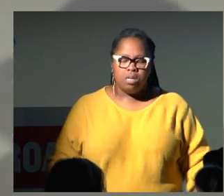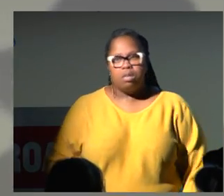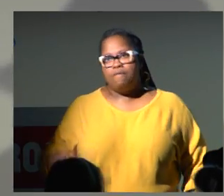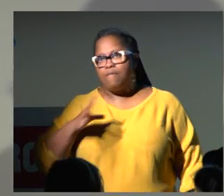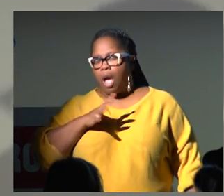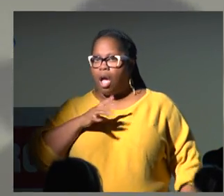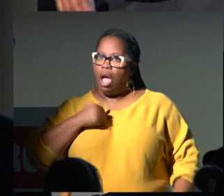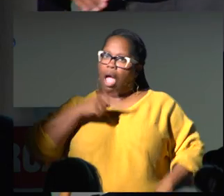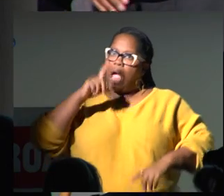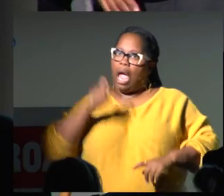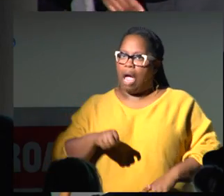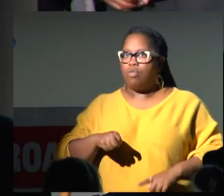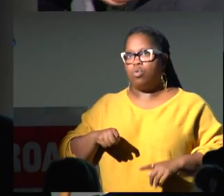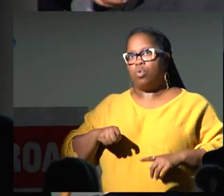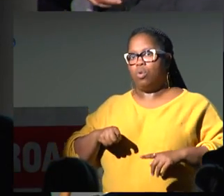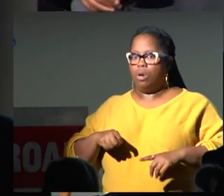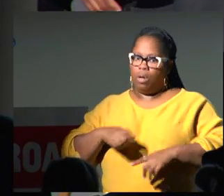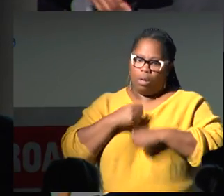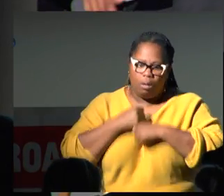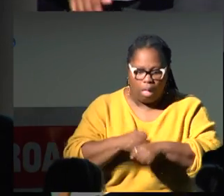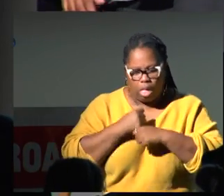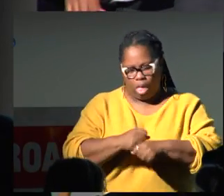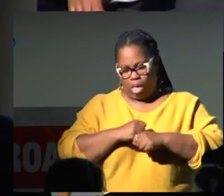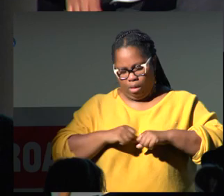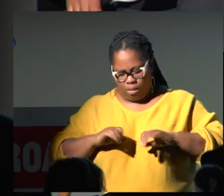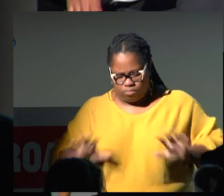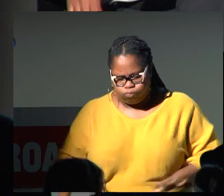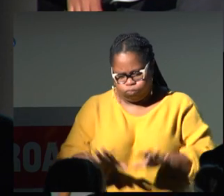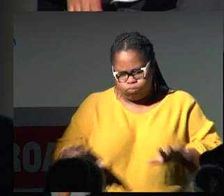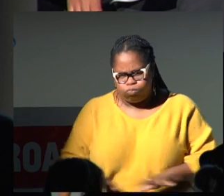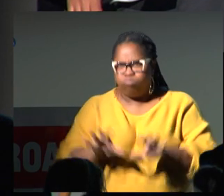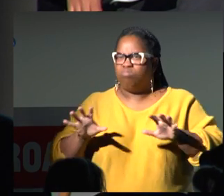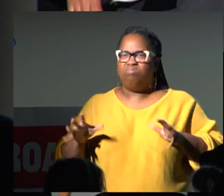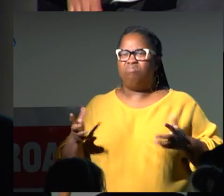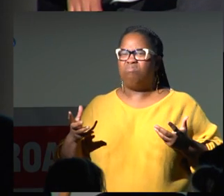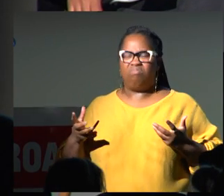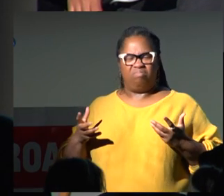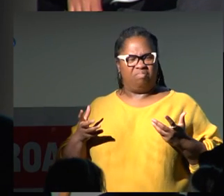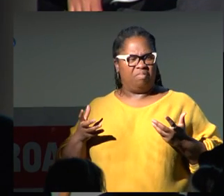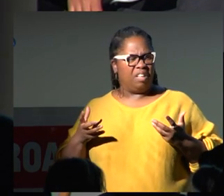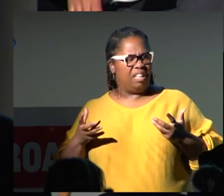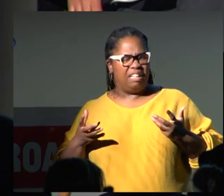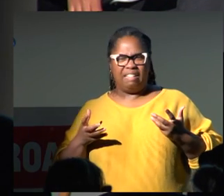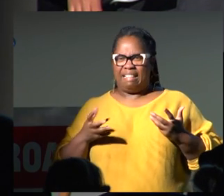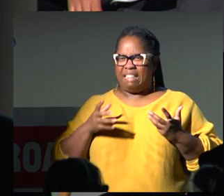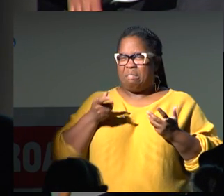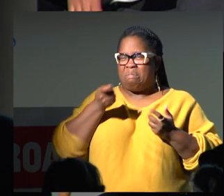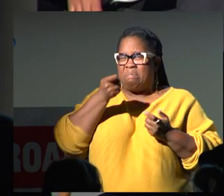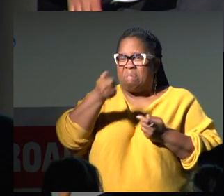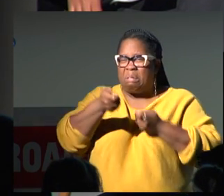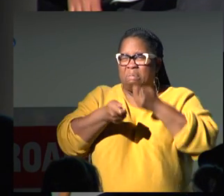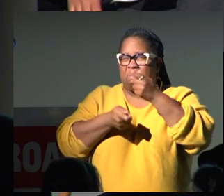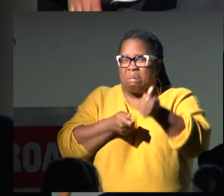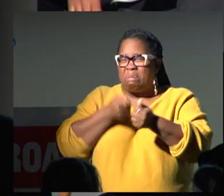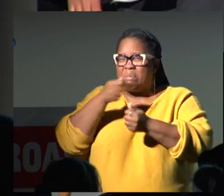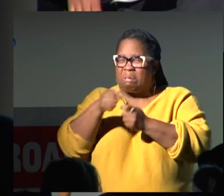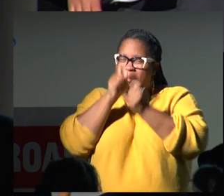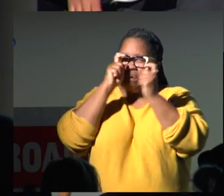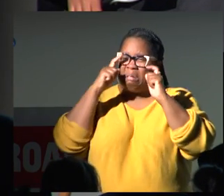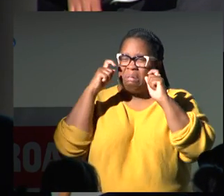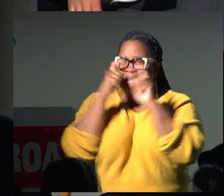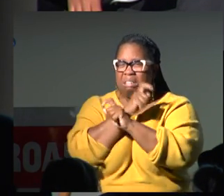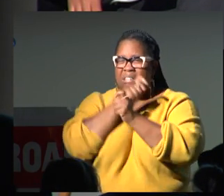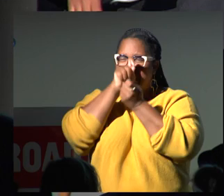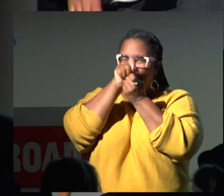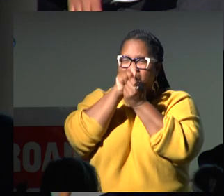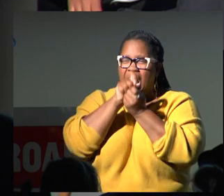blouse, you know, or this, whatever the case is. Like, these little intricate, annoying details, but they